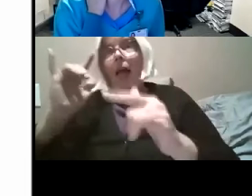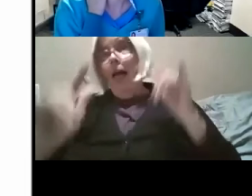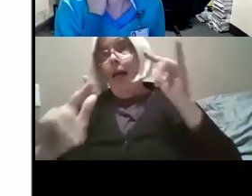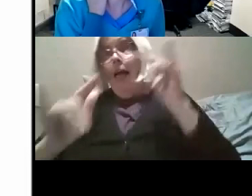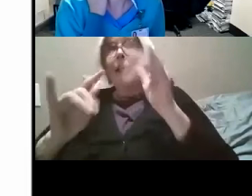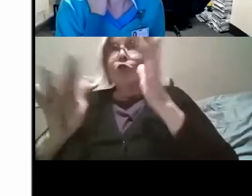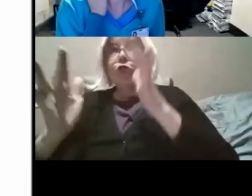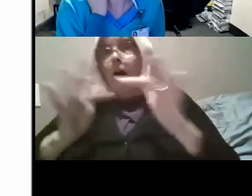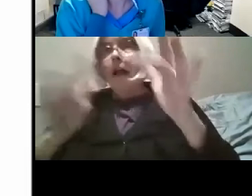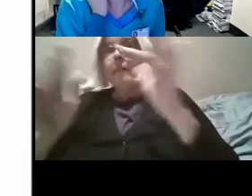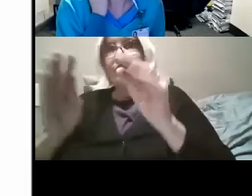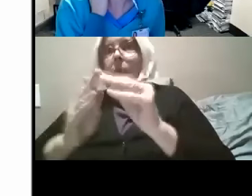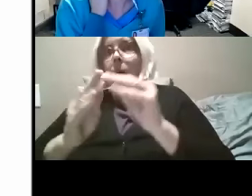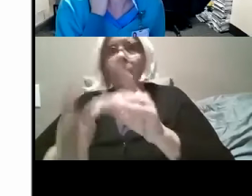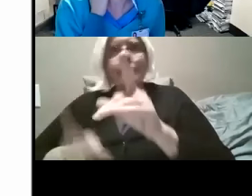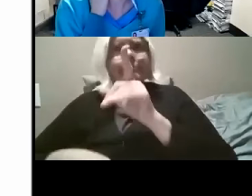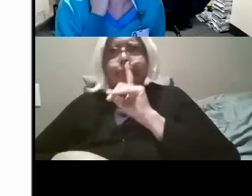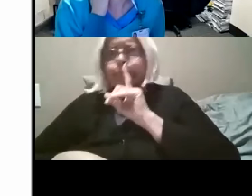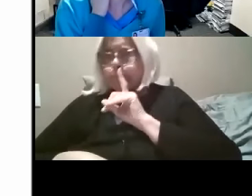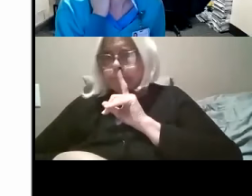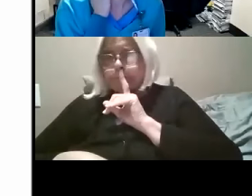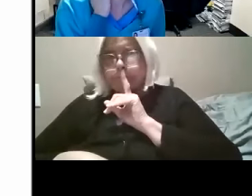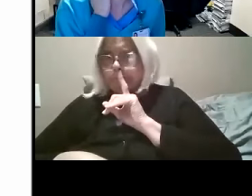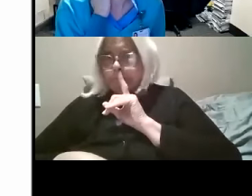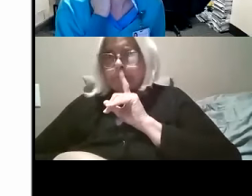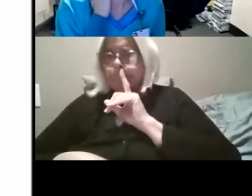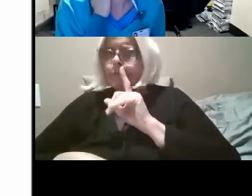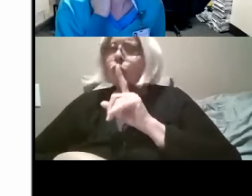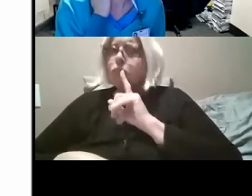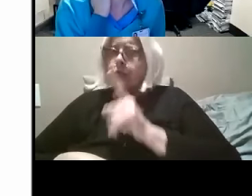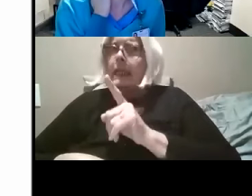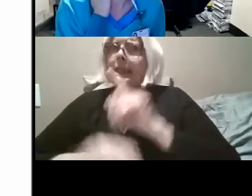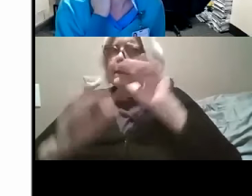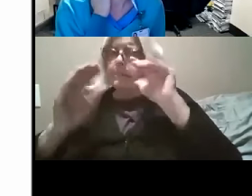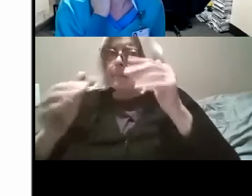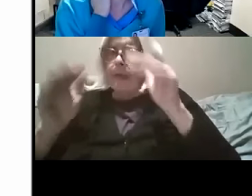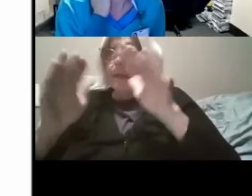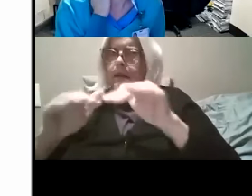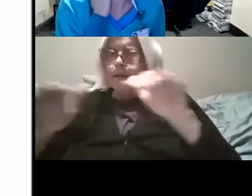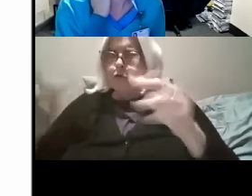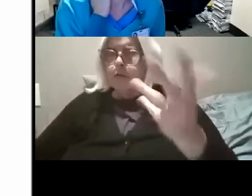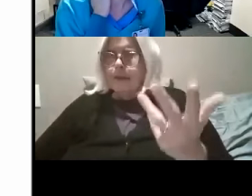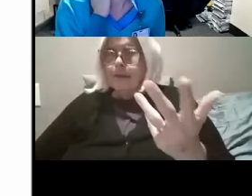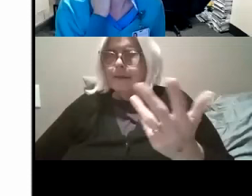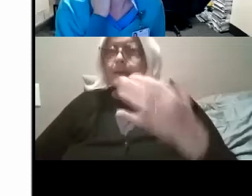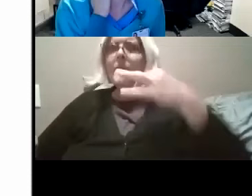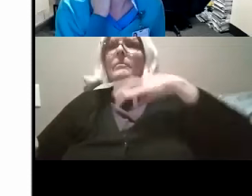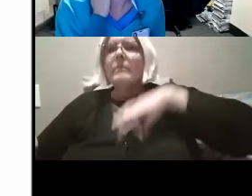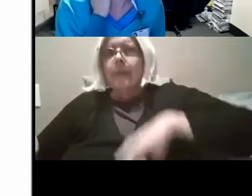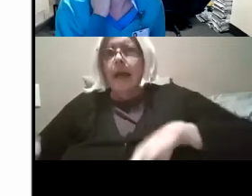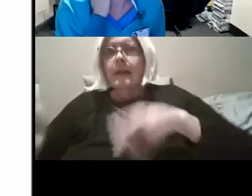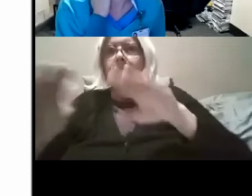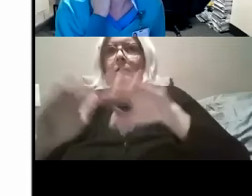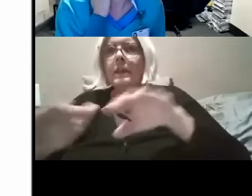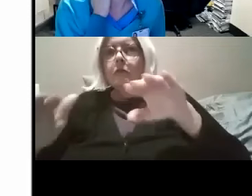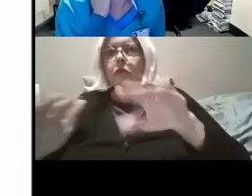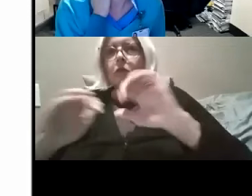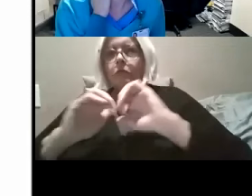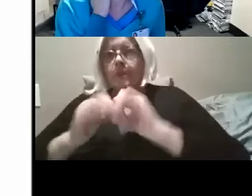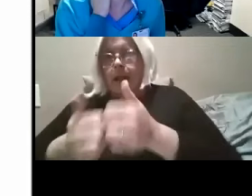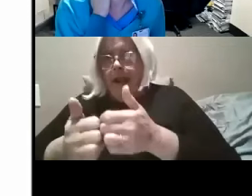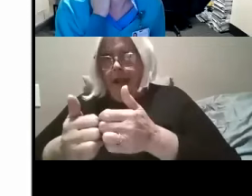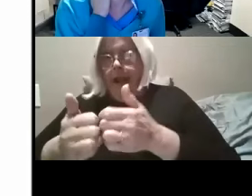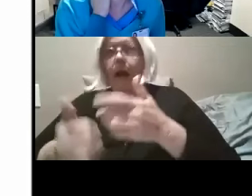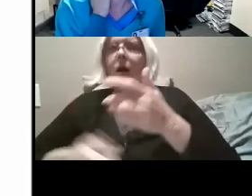And so they really looked at thinking about the benefits of this vaccine versus the risks. The